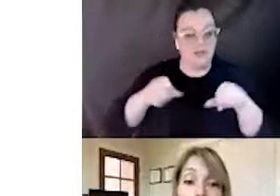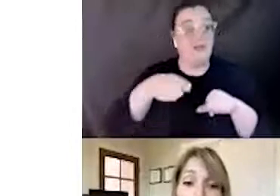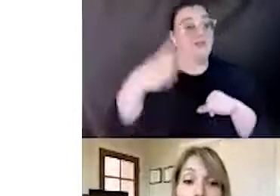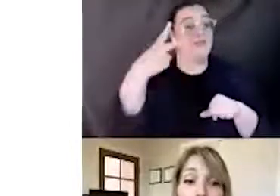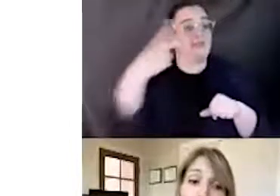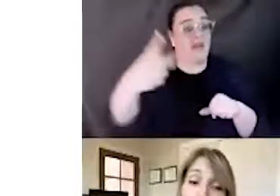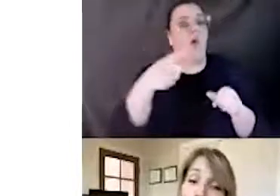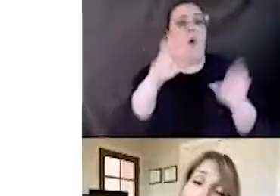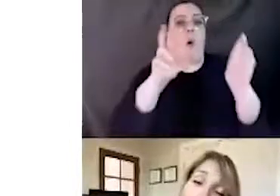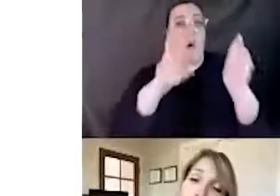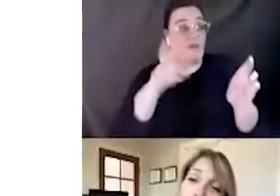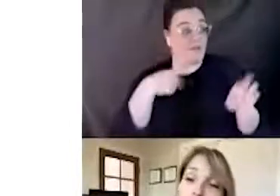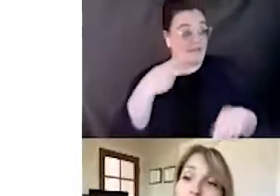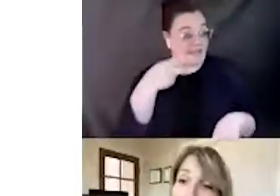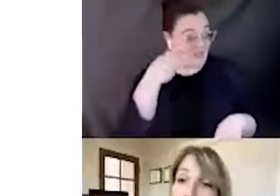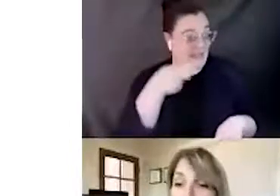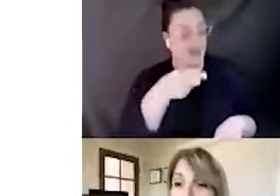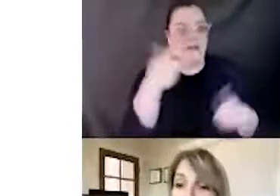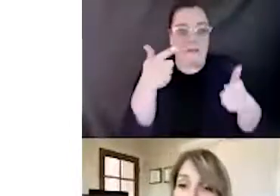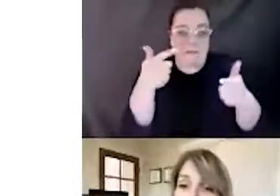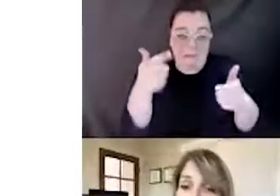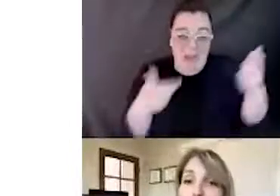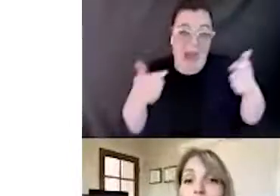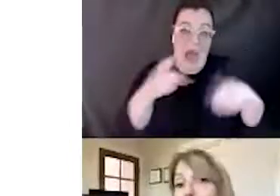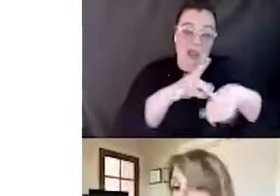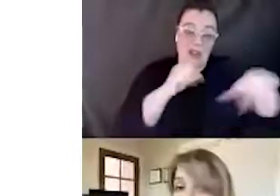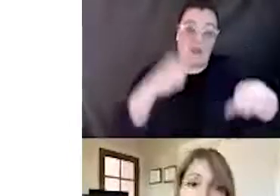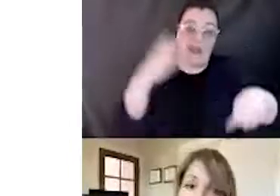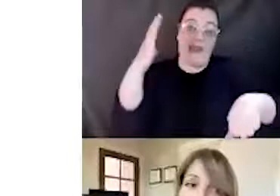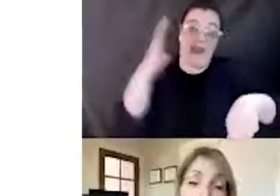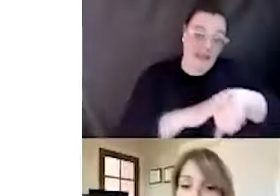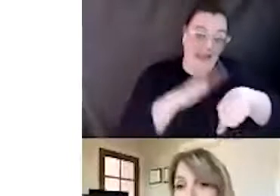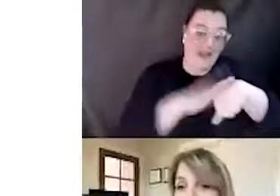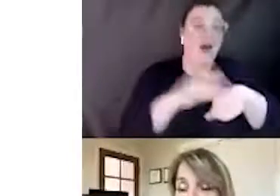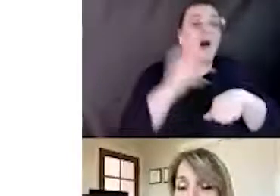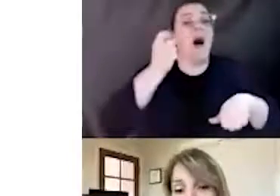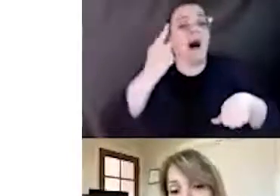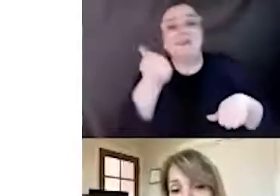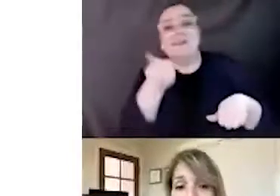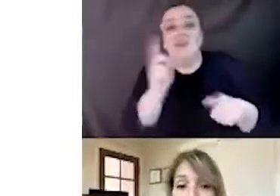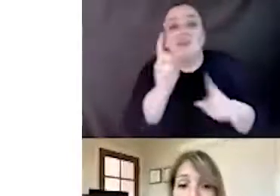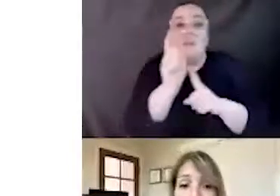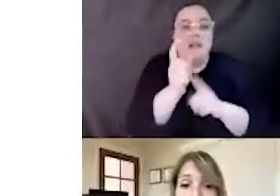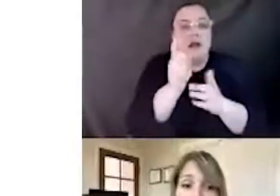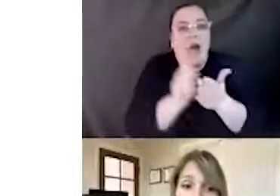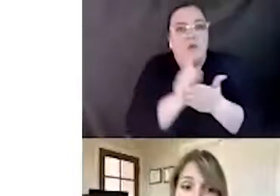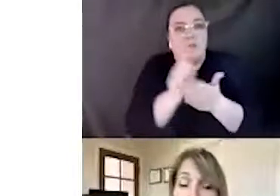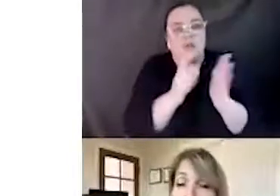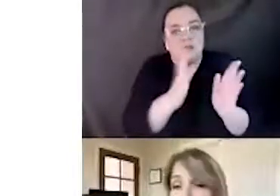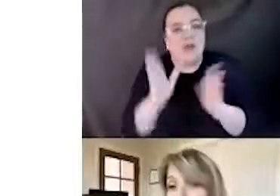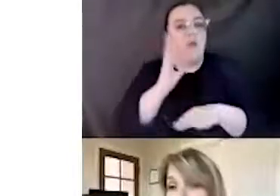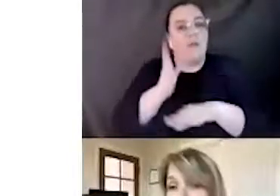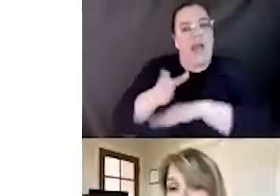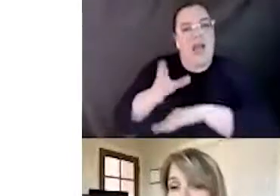And the problem is that in the minutes and hours following that large earthquake, there will be lots and lots and lots of aftershocks. It's